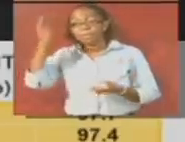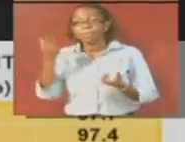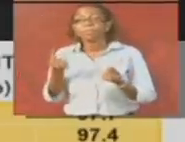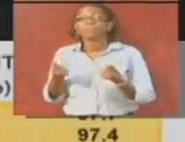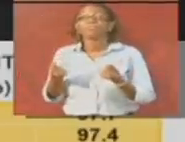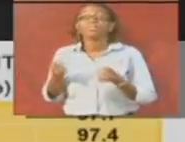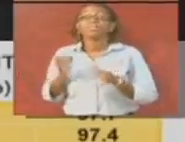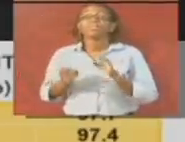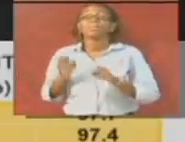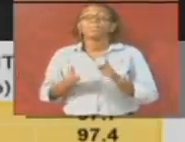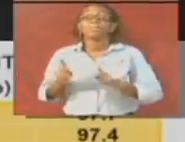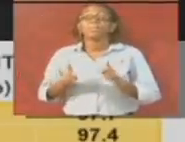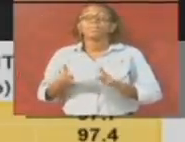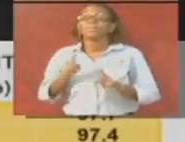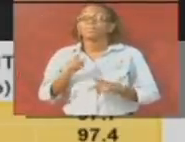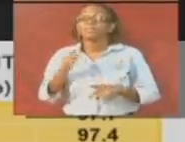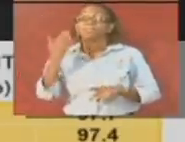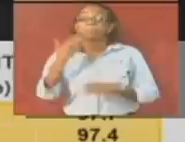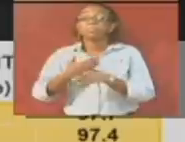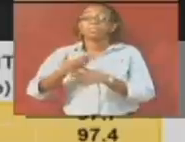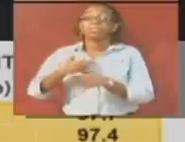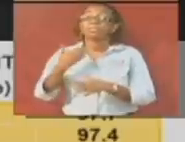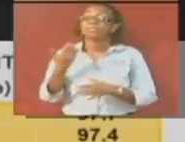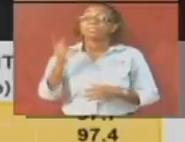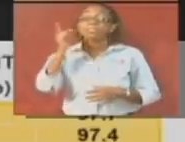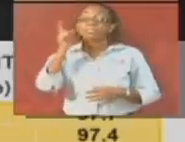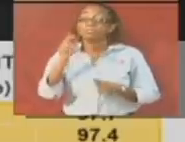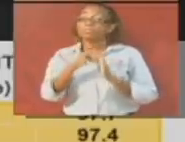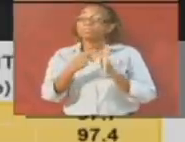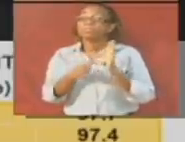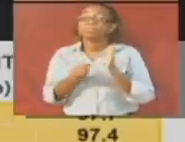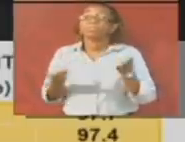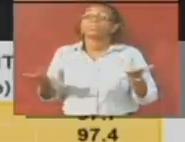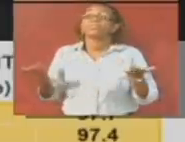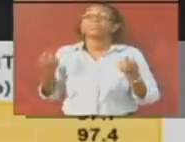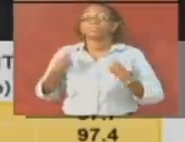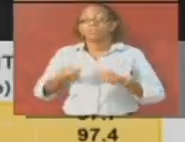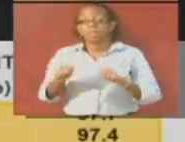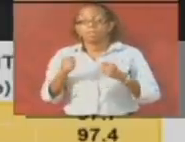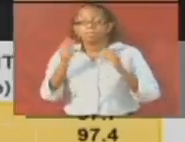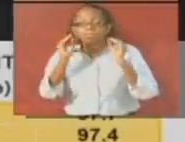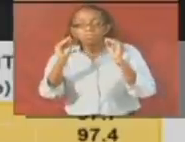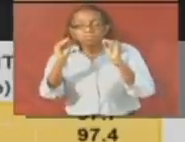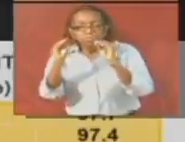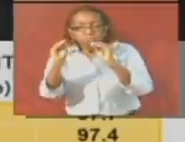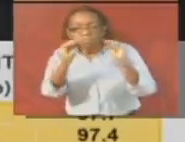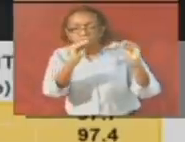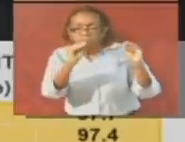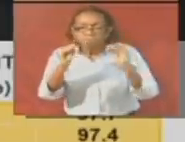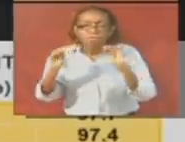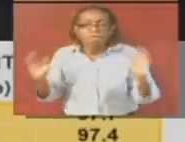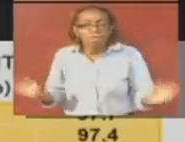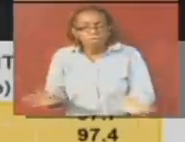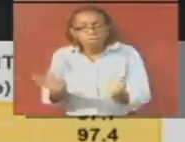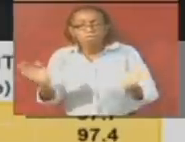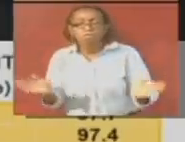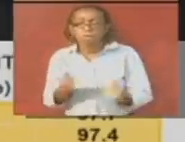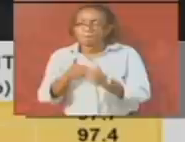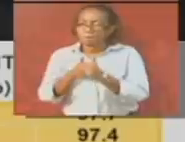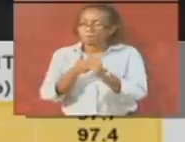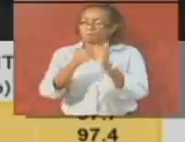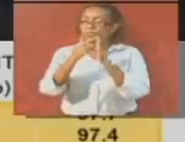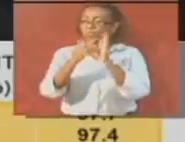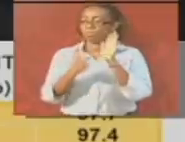remind everyone what the expectations are and encourage everyone to abide by the measures. For half of these measures that